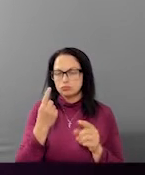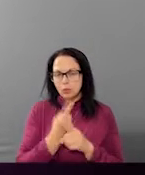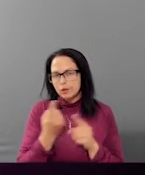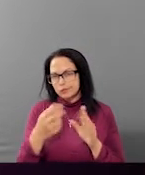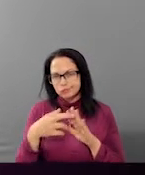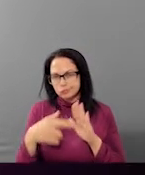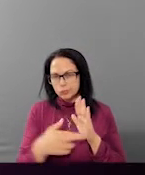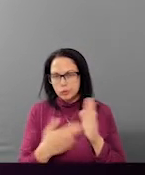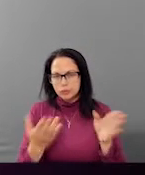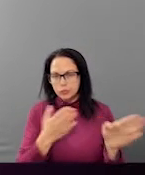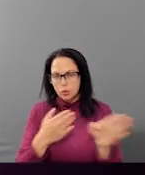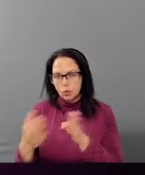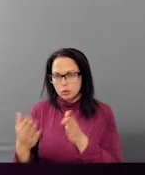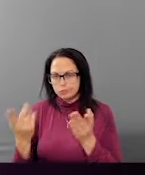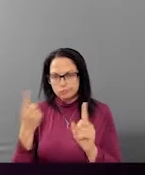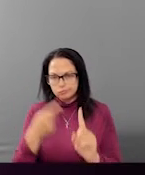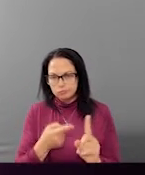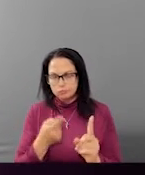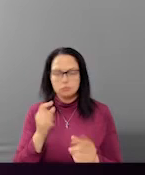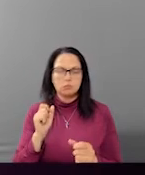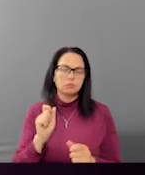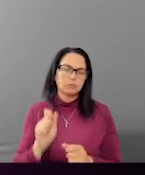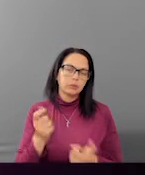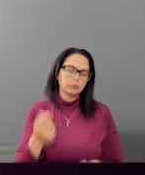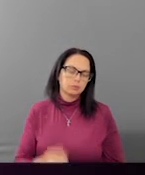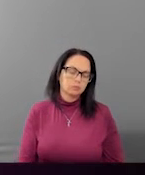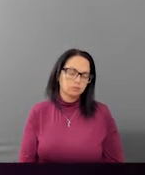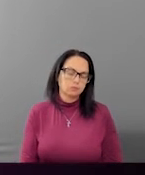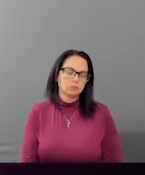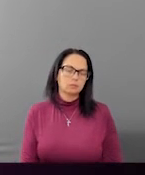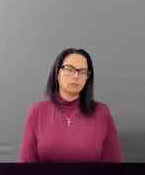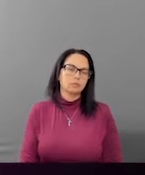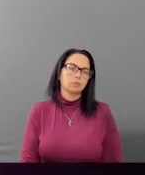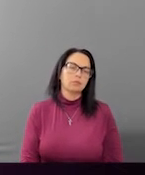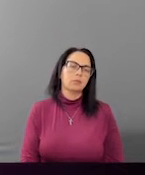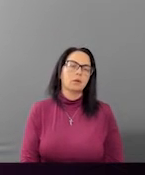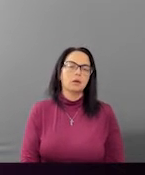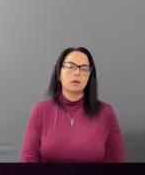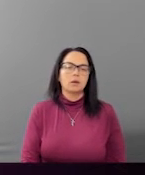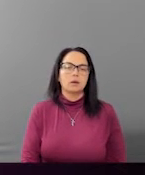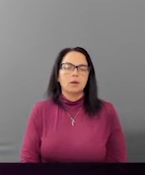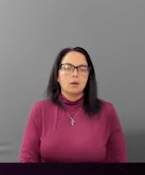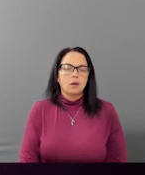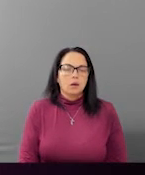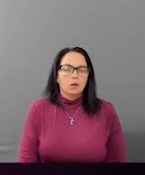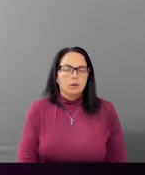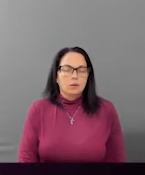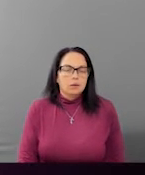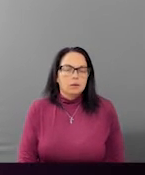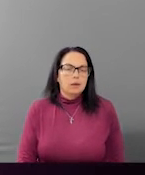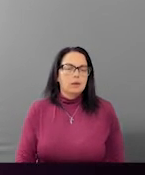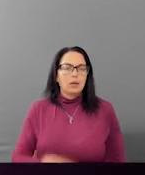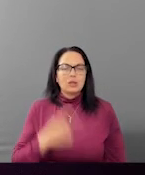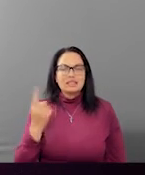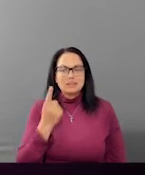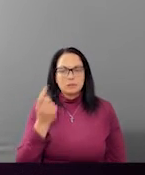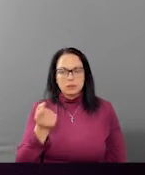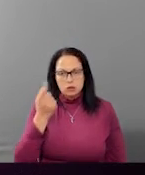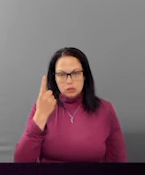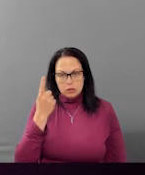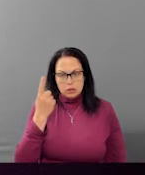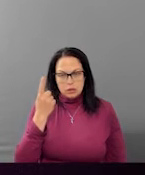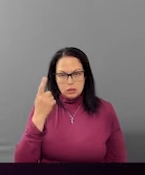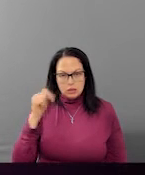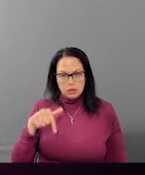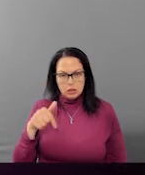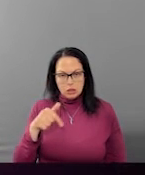to kind of get to this goal of efficiently reading from the blockchain. Now, the point to really take in and understand here is efficiently, because you